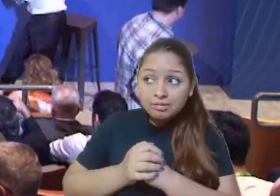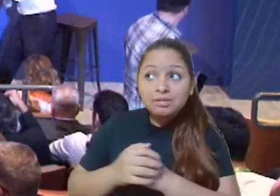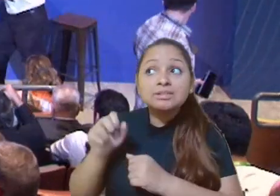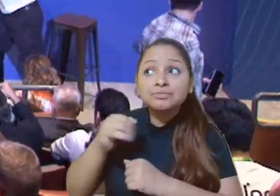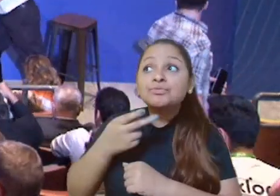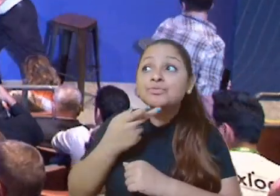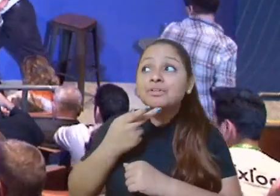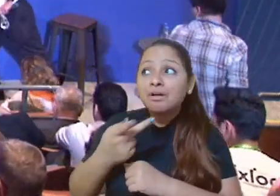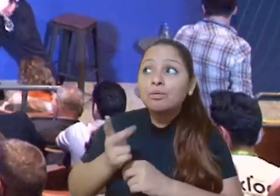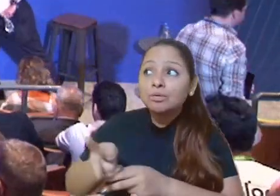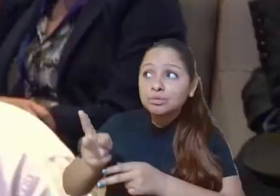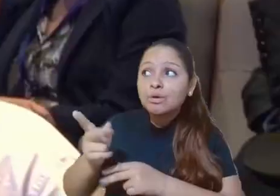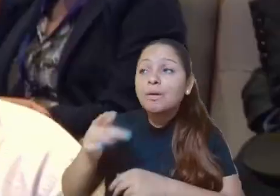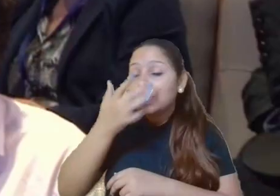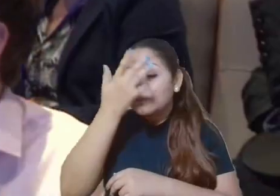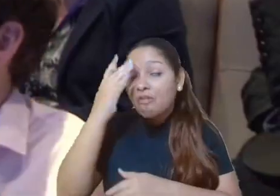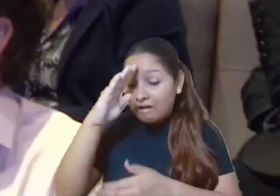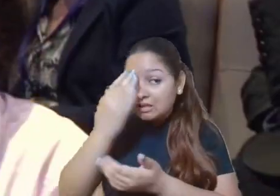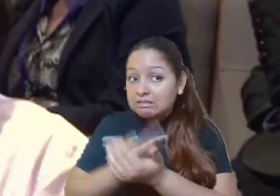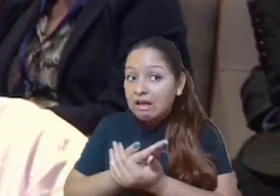believe in the other things that you have mentioned.